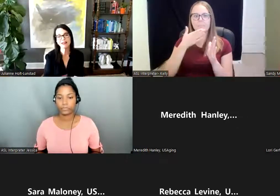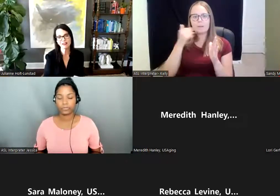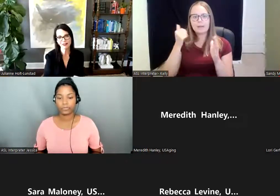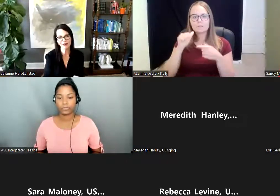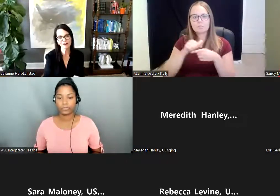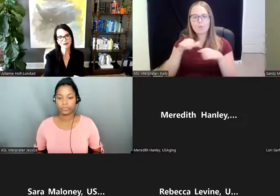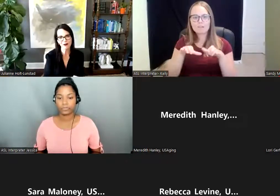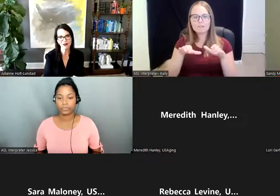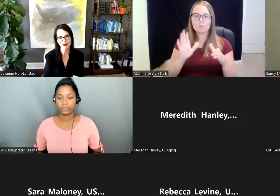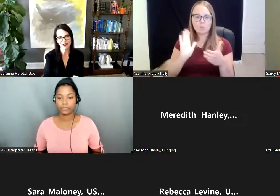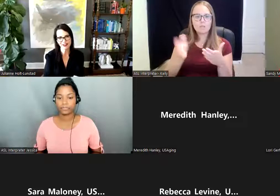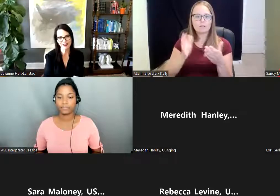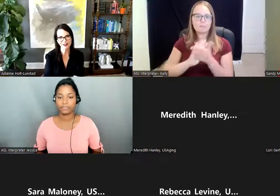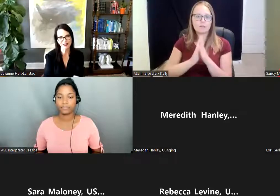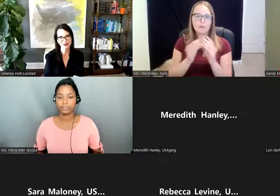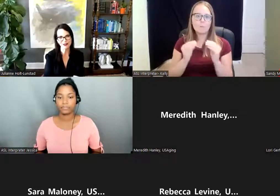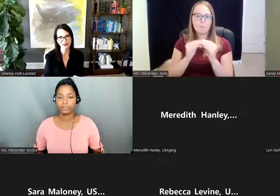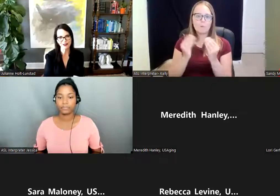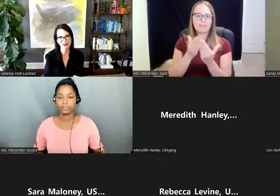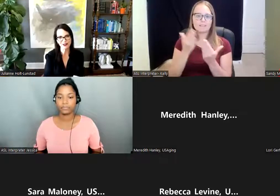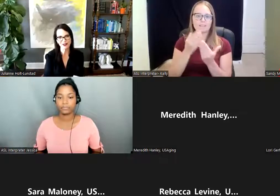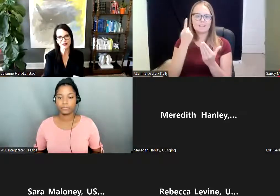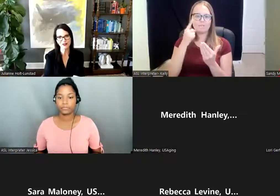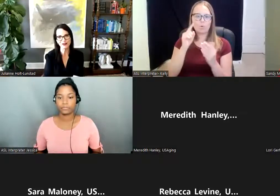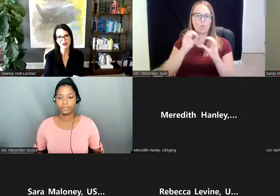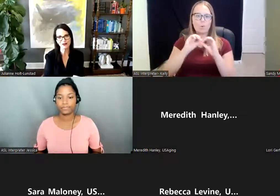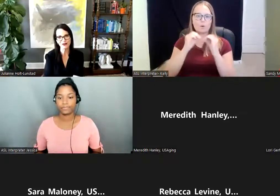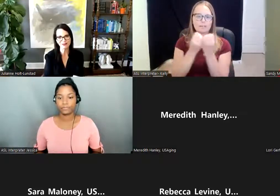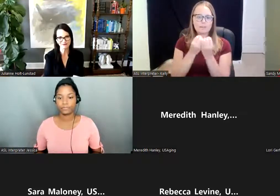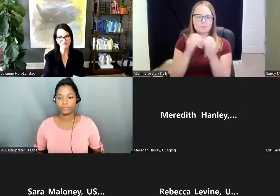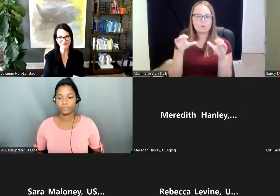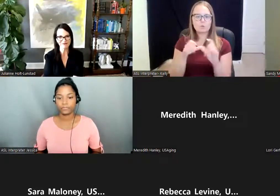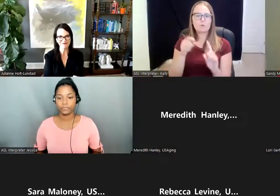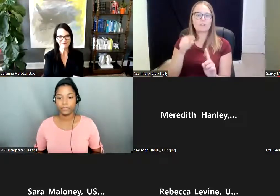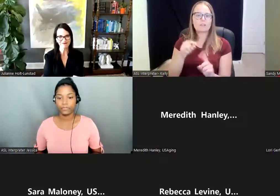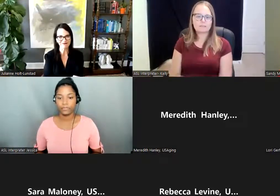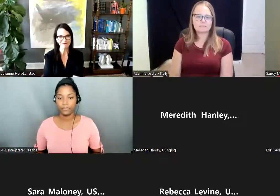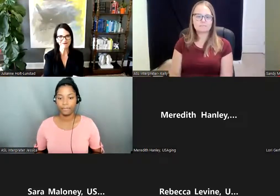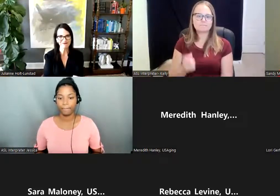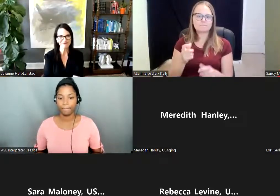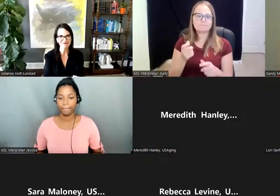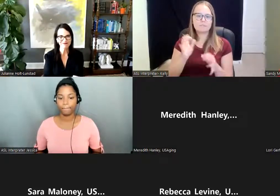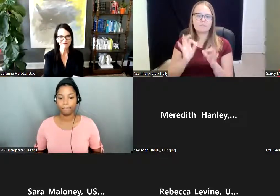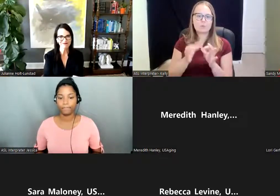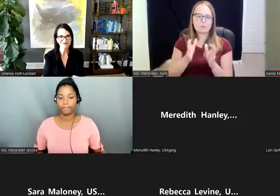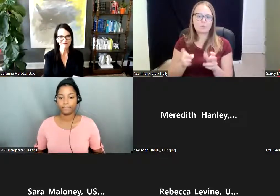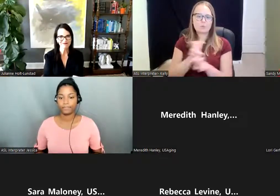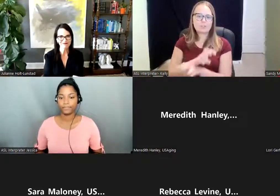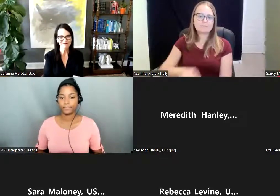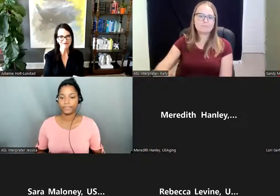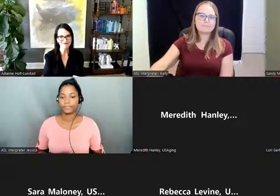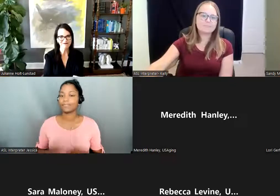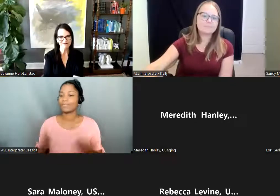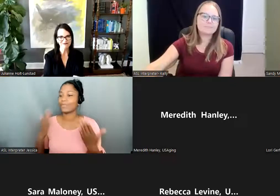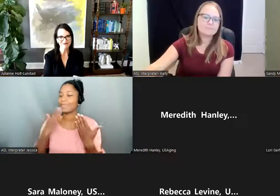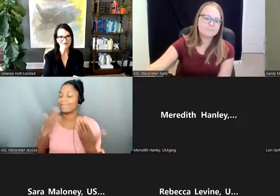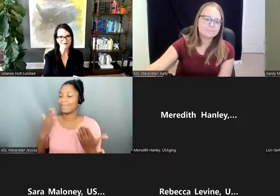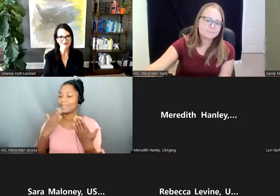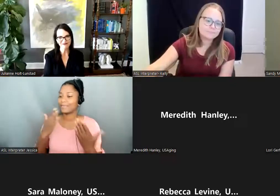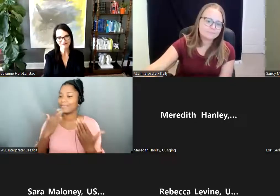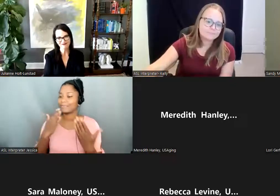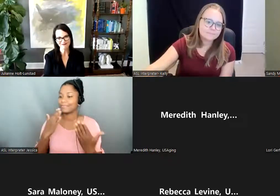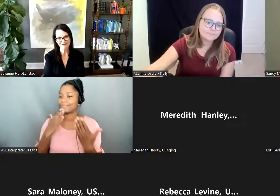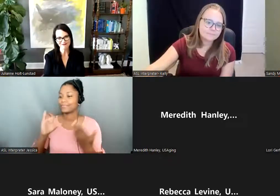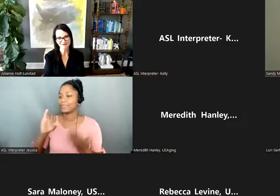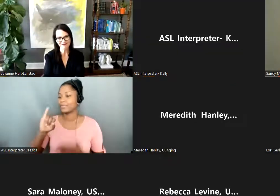make it easier for these organizations to do this. Great. Thank you. Julianne, we have a